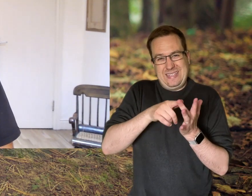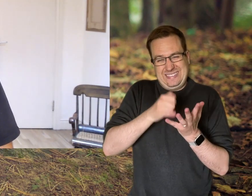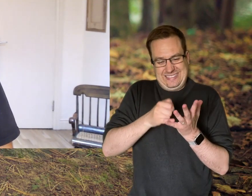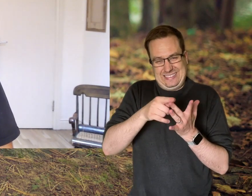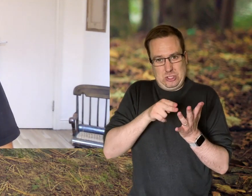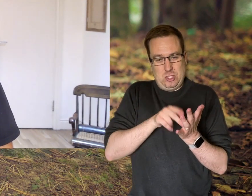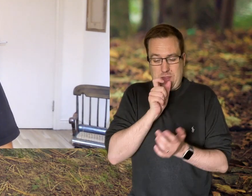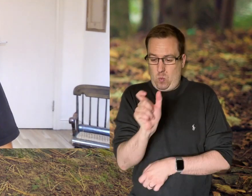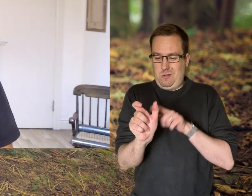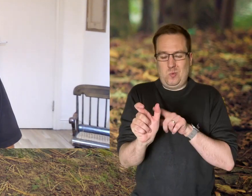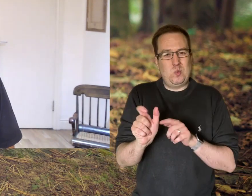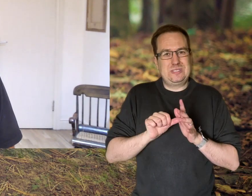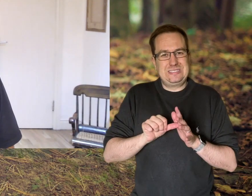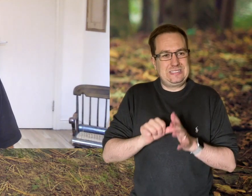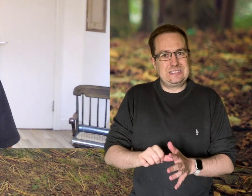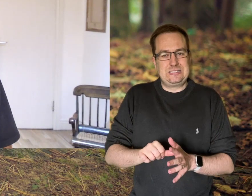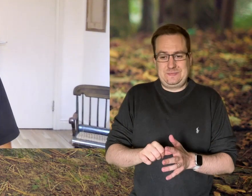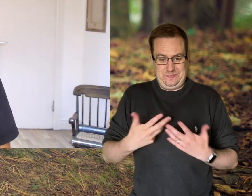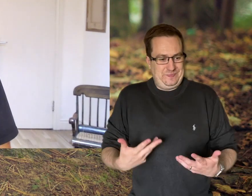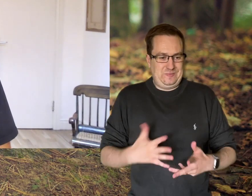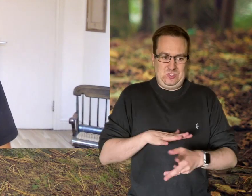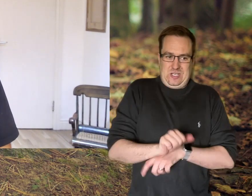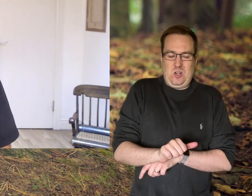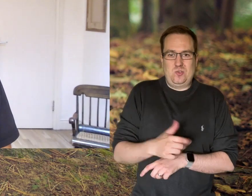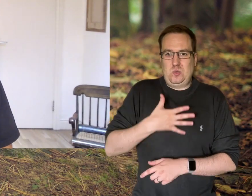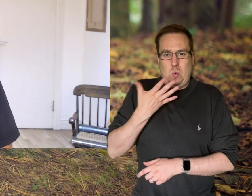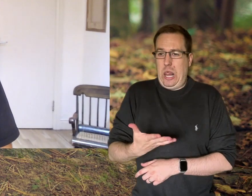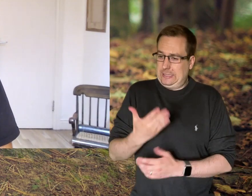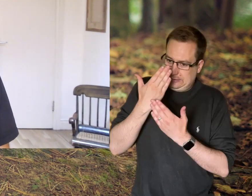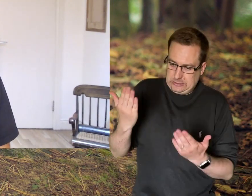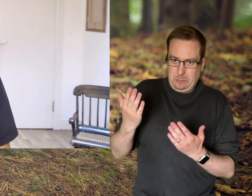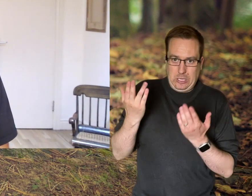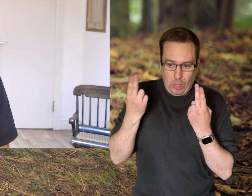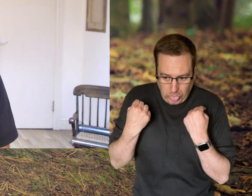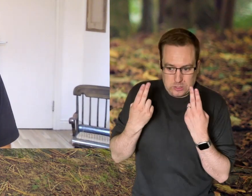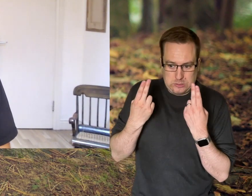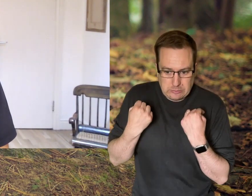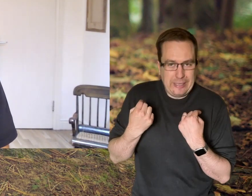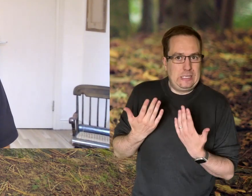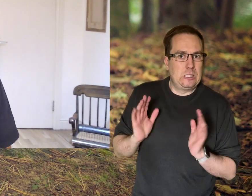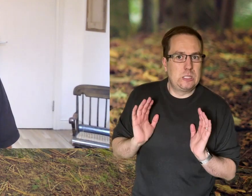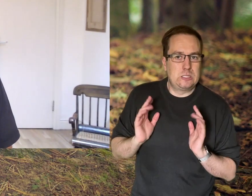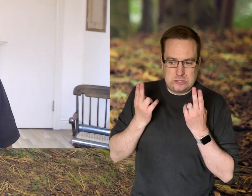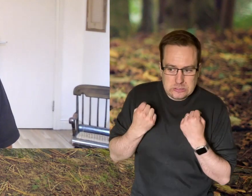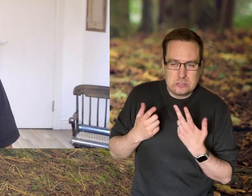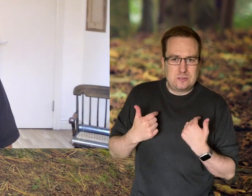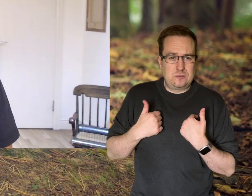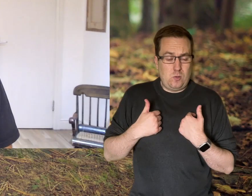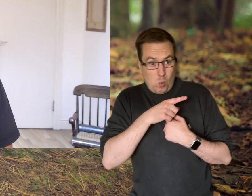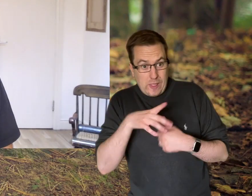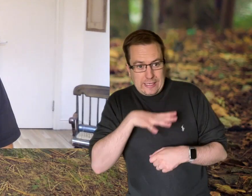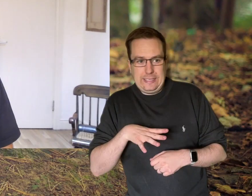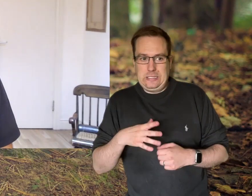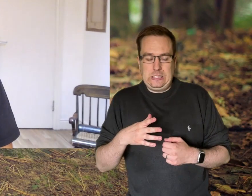for us these days. In our culture, we don't like to submit to anyone. We don't like to put others' needs before our